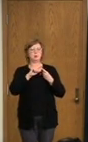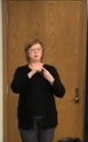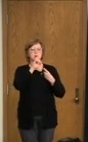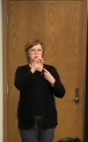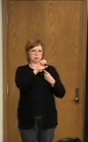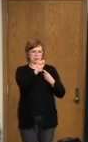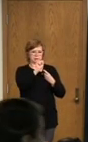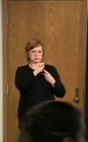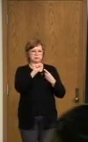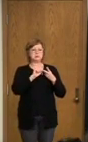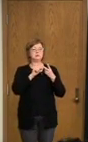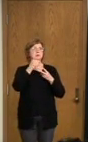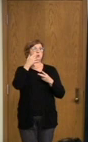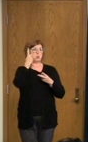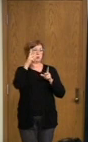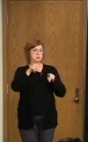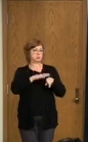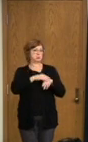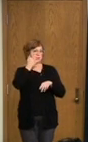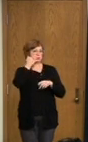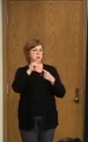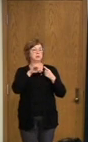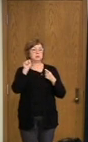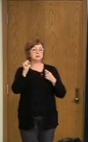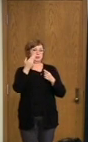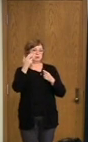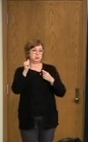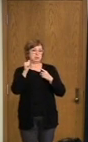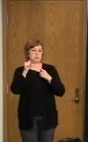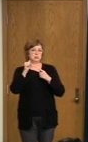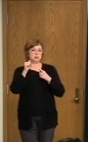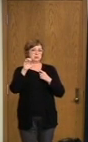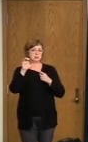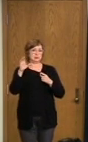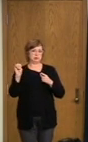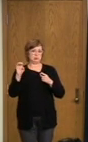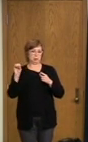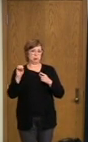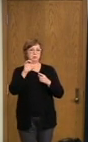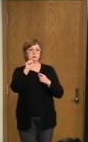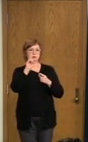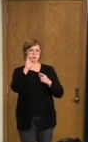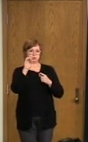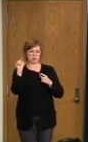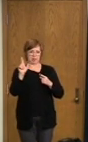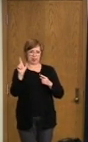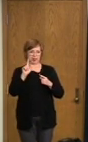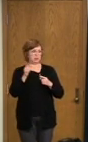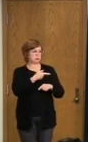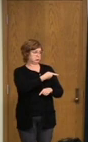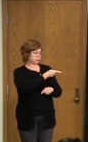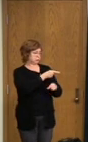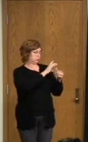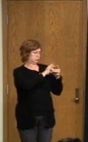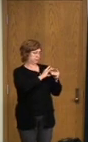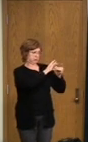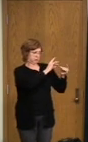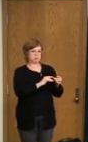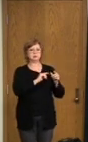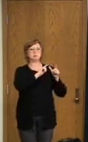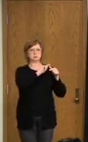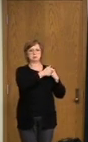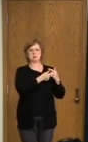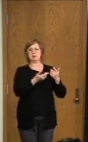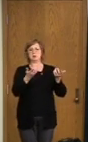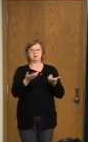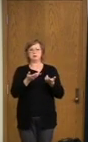Joining us on the line from Saskatoon is SHA CEO Scott Livingstone. Both the Premier and Dr. Shahab will have opening